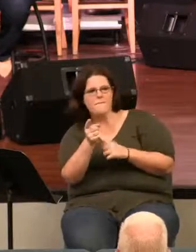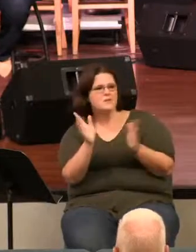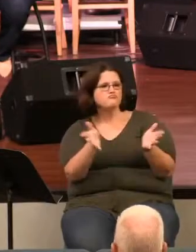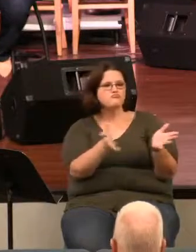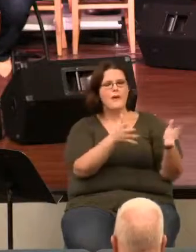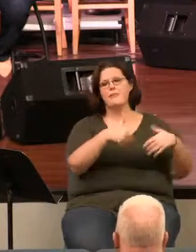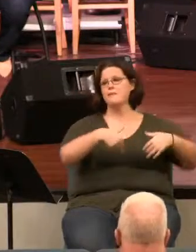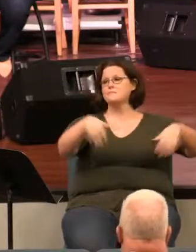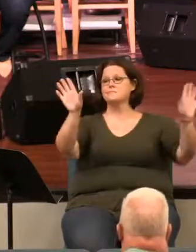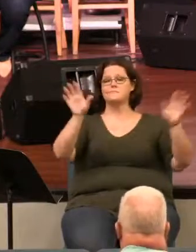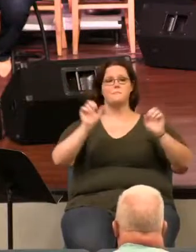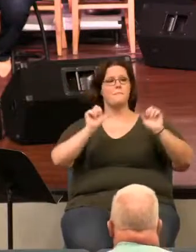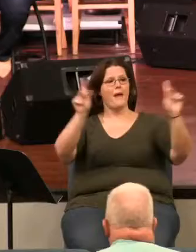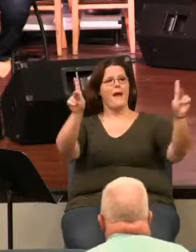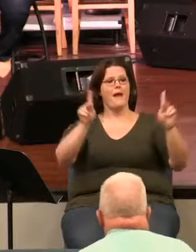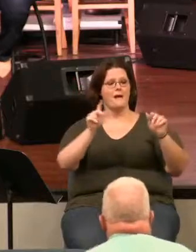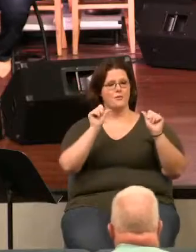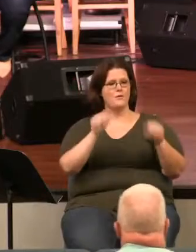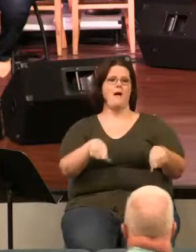you back in time to do